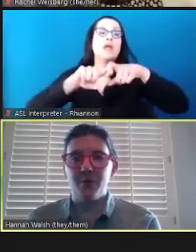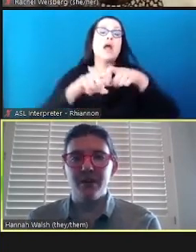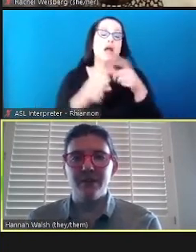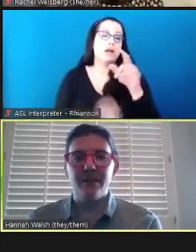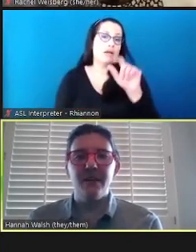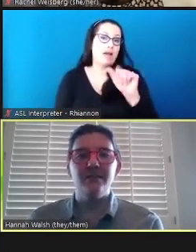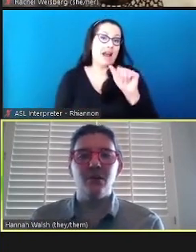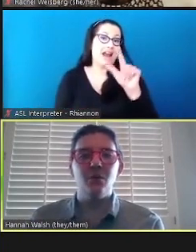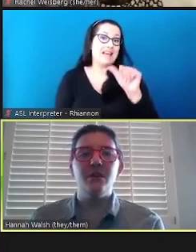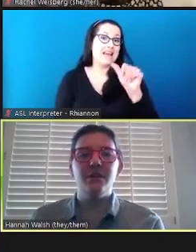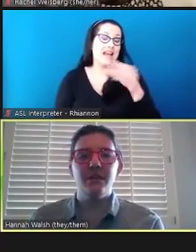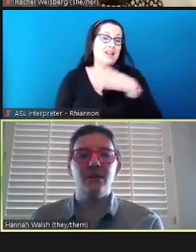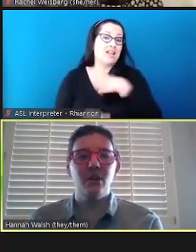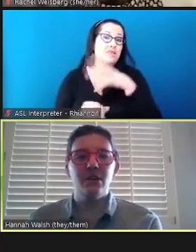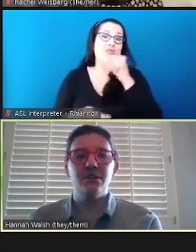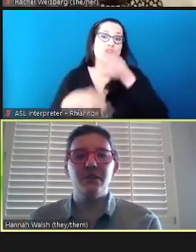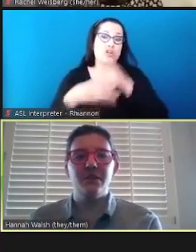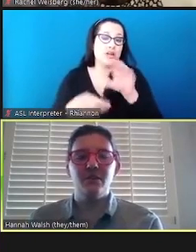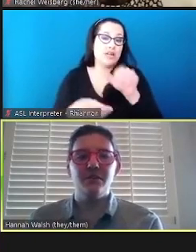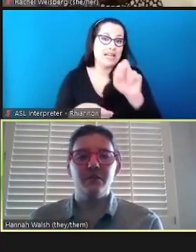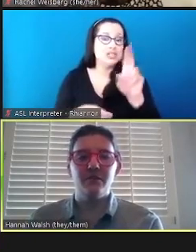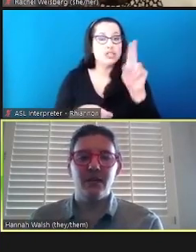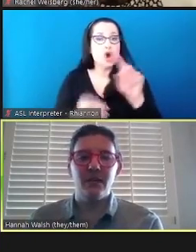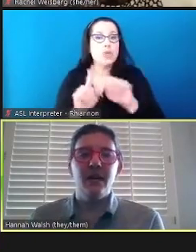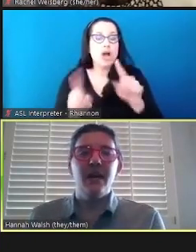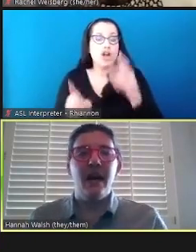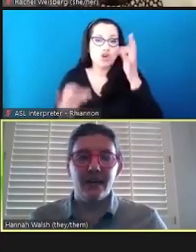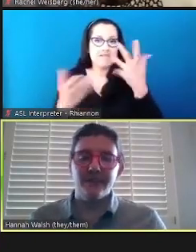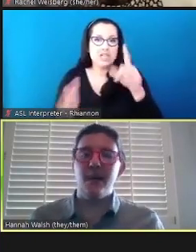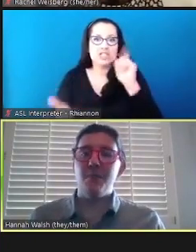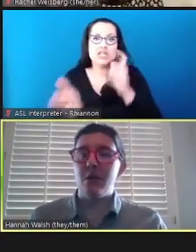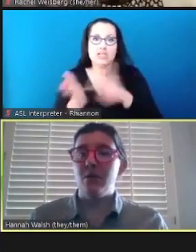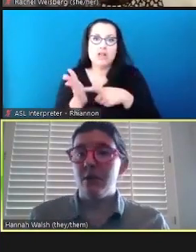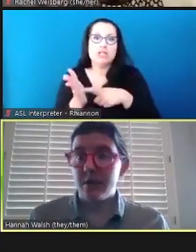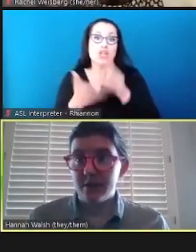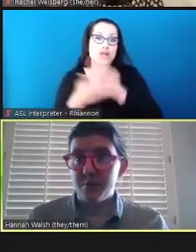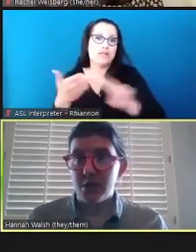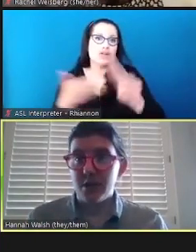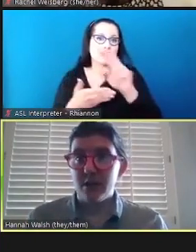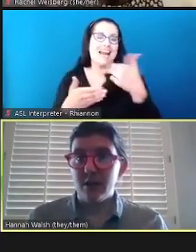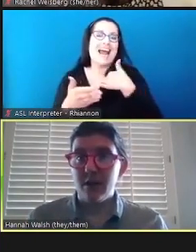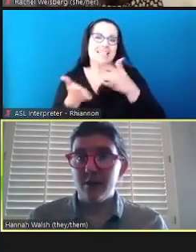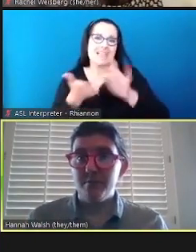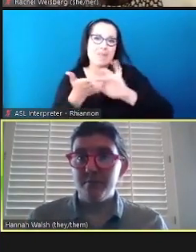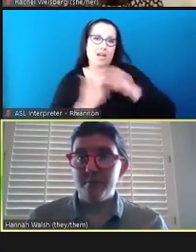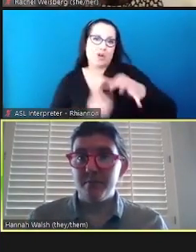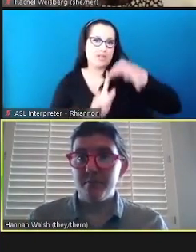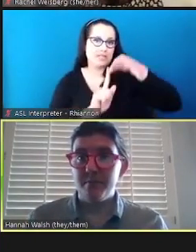claims weren't brought in this case, the court did acknowledge that the university has that medical exception